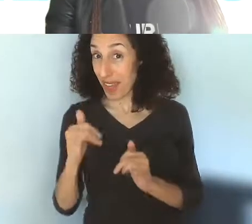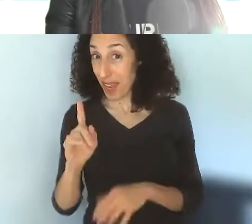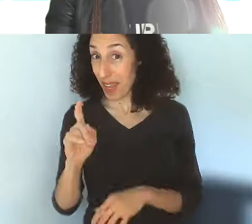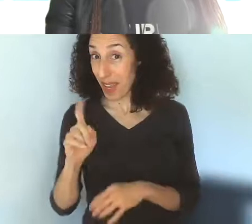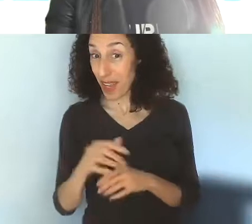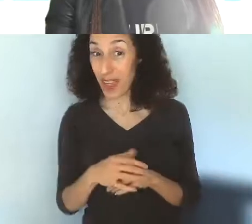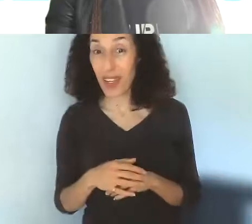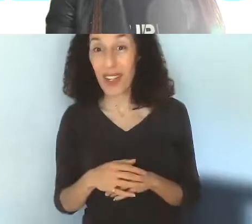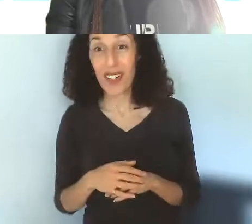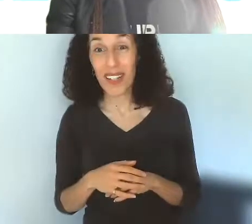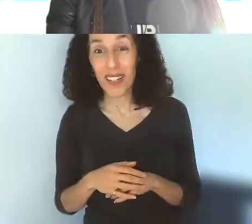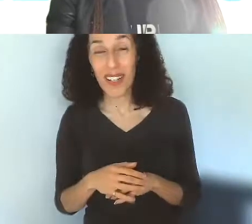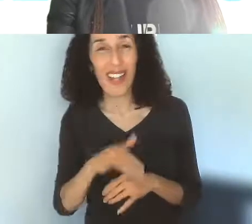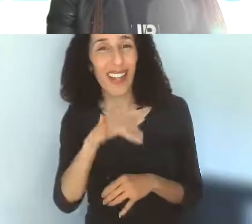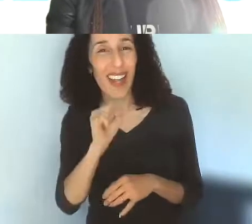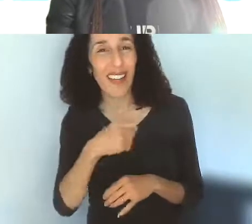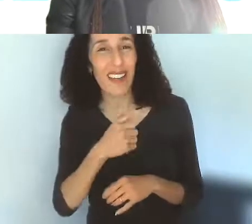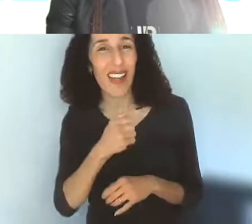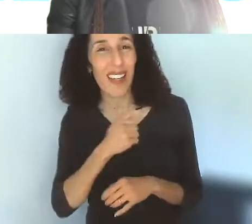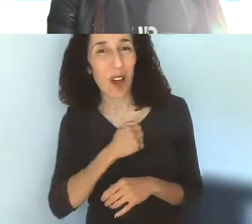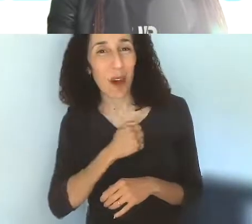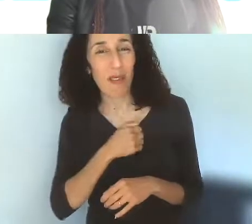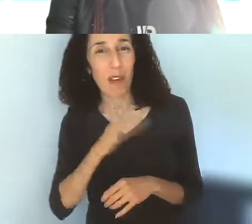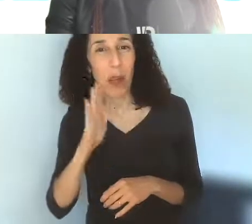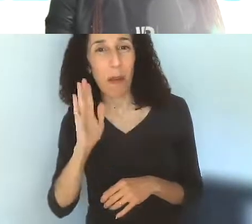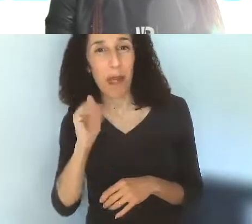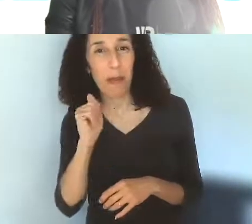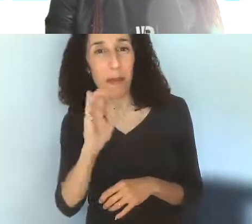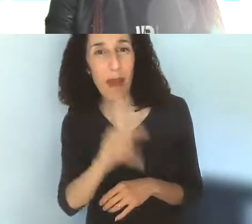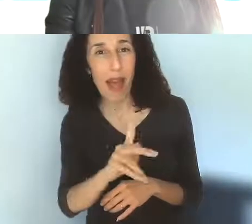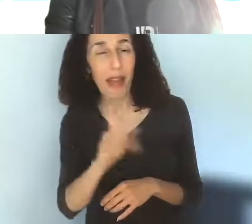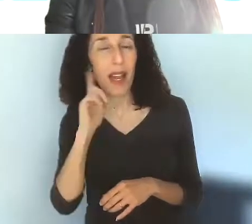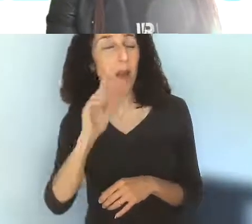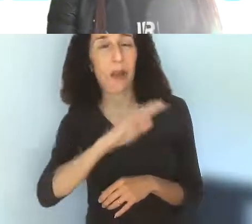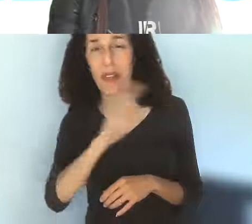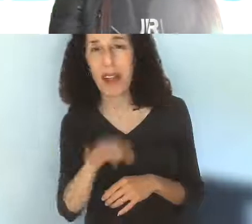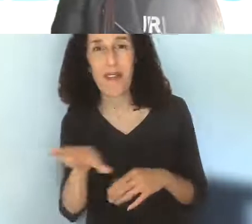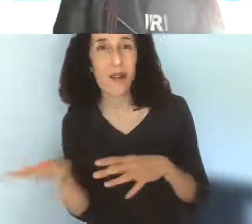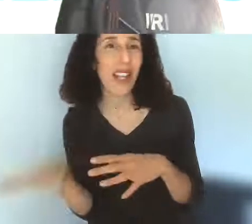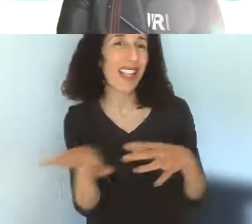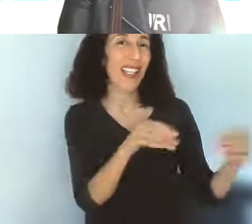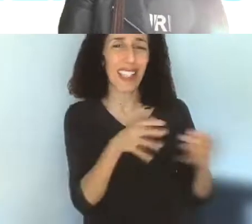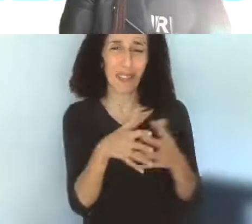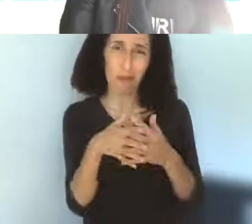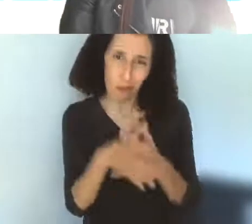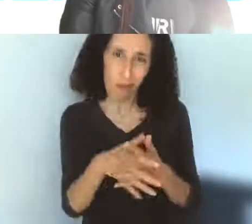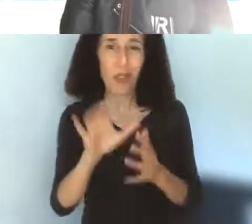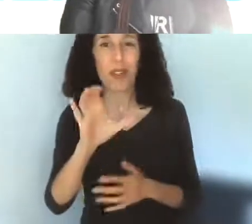Yes, I love coming back. They're not going to get rid of me. Not going to let her go.